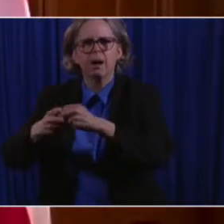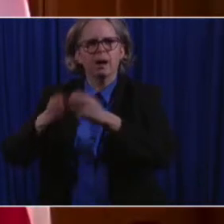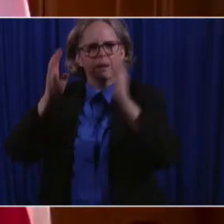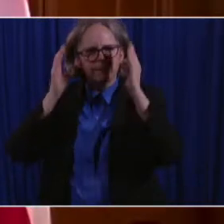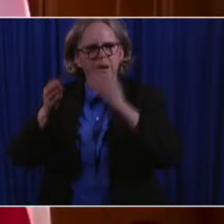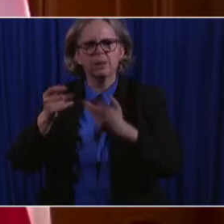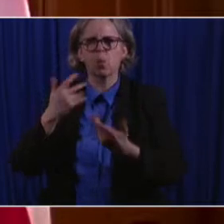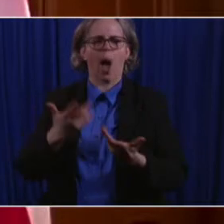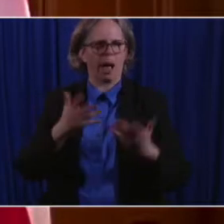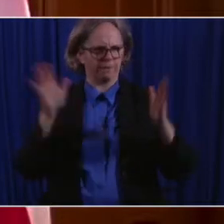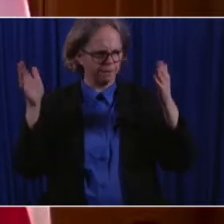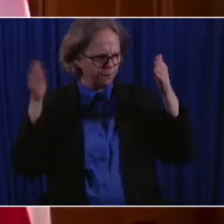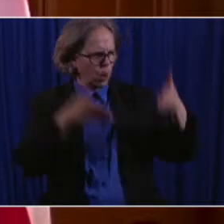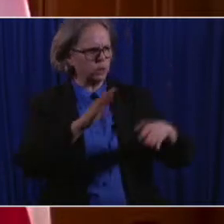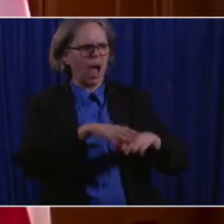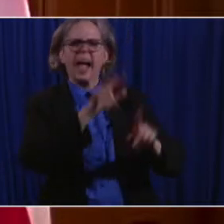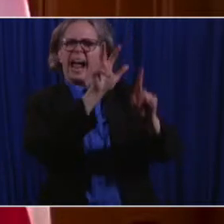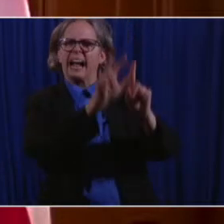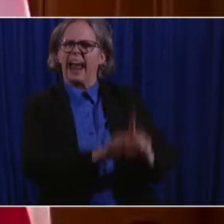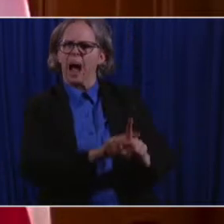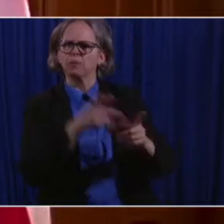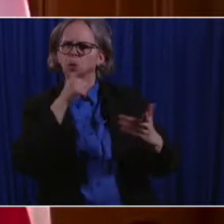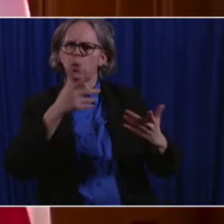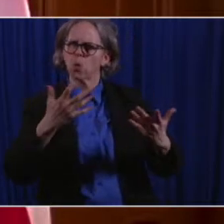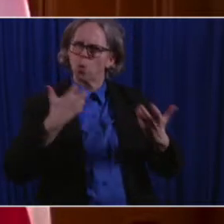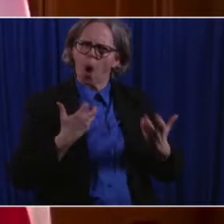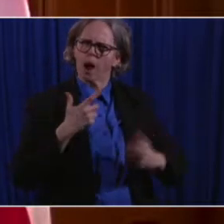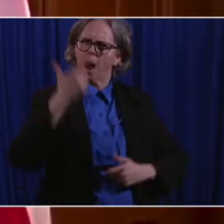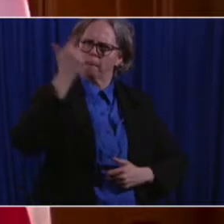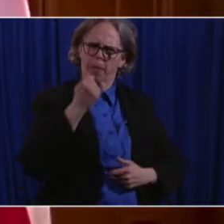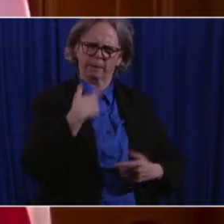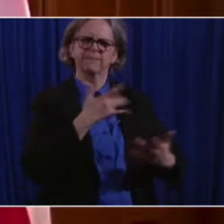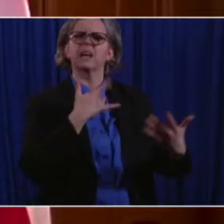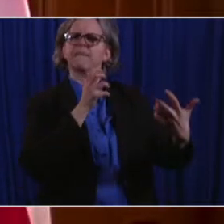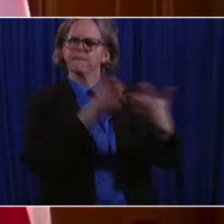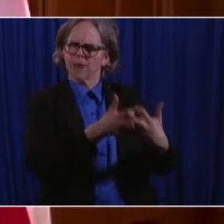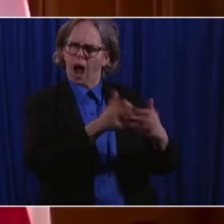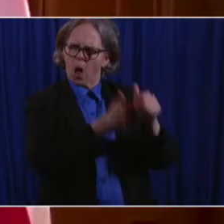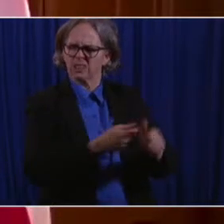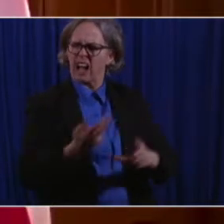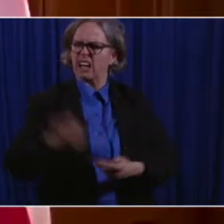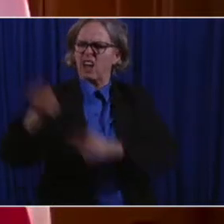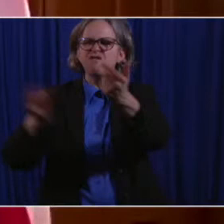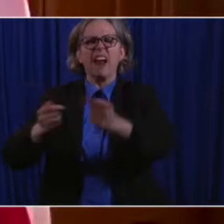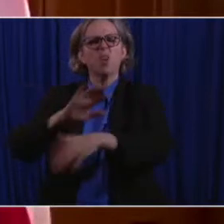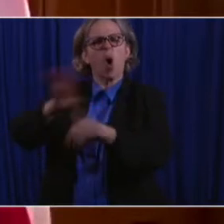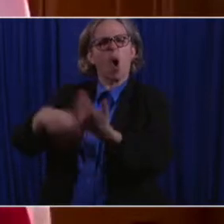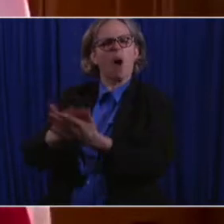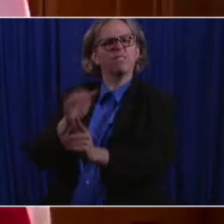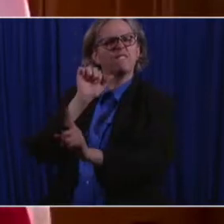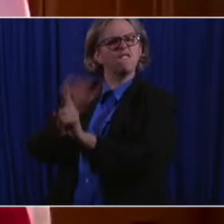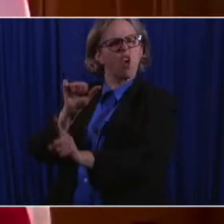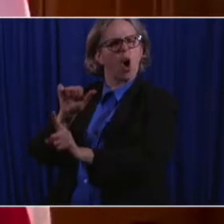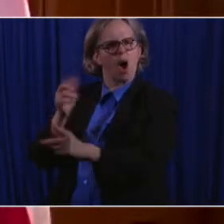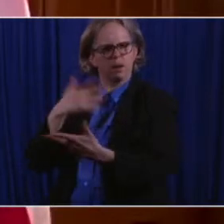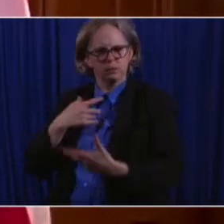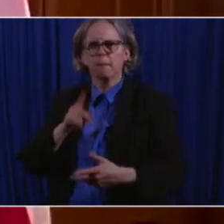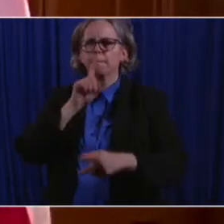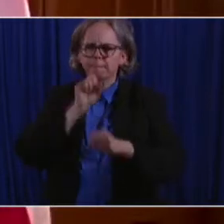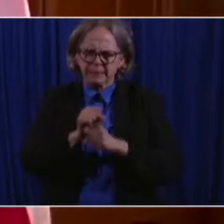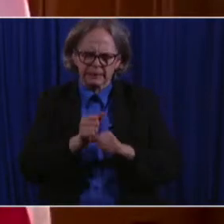fraudulent claims out. So you get them out, and then you're left to prioritize and quickly process what is remaining, which